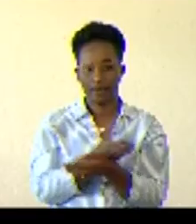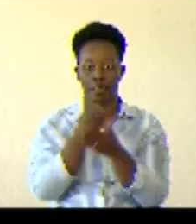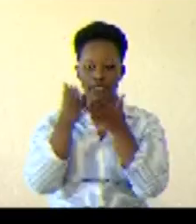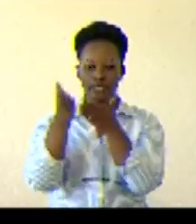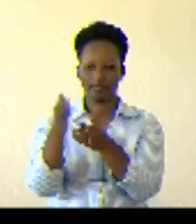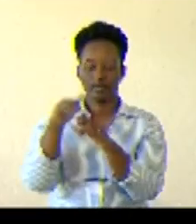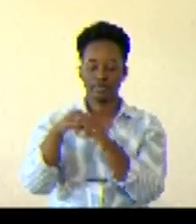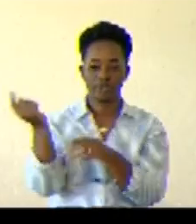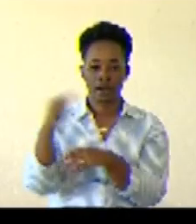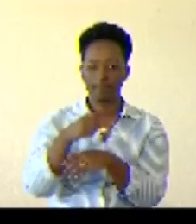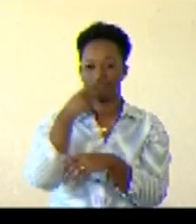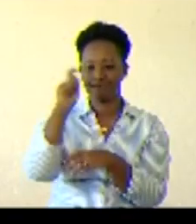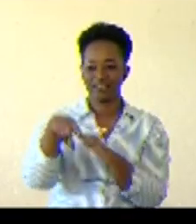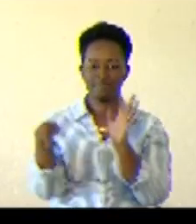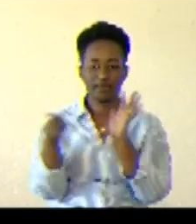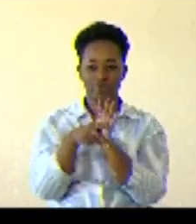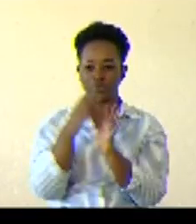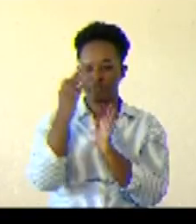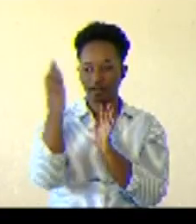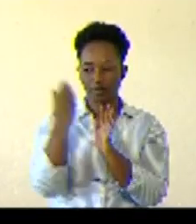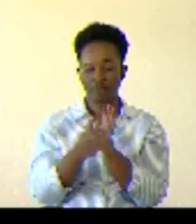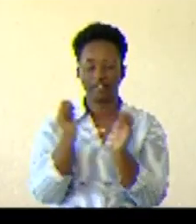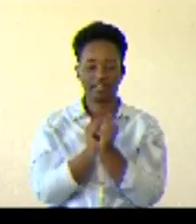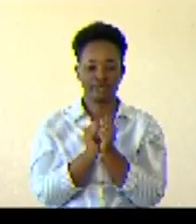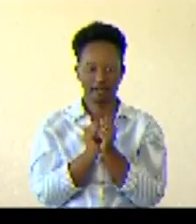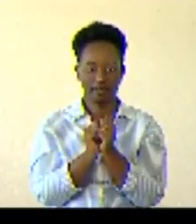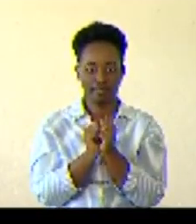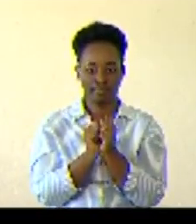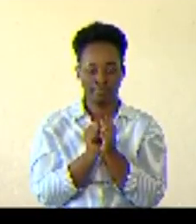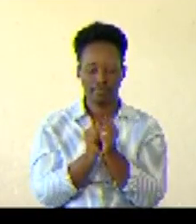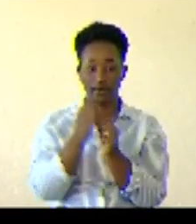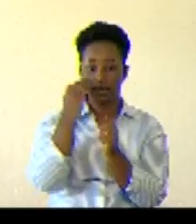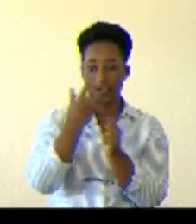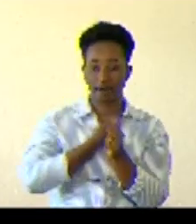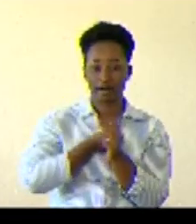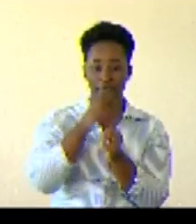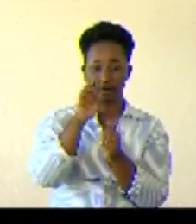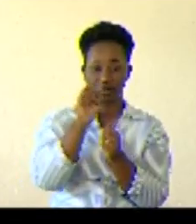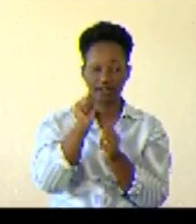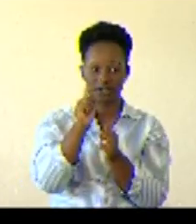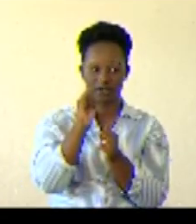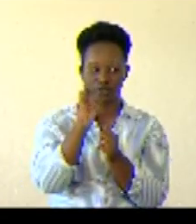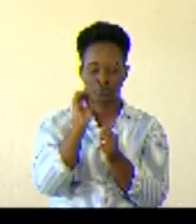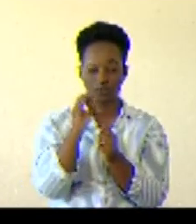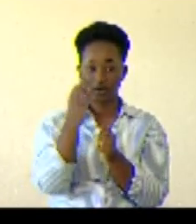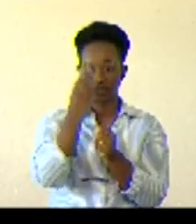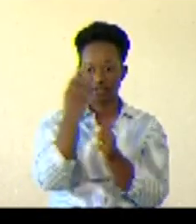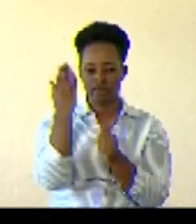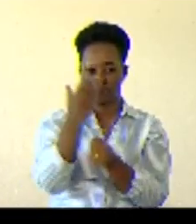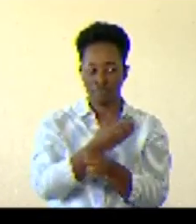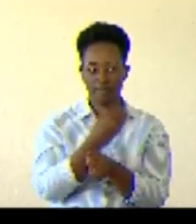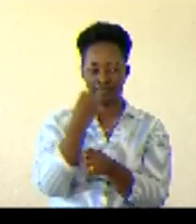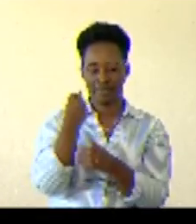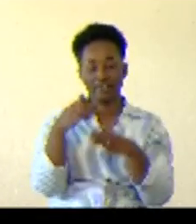disposable income should be equal to 3 over 10. Remember, I've said if we have a ratio in this way, 3 out of 5, it is the